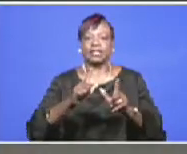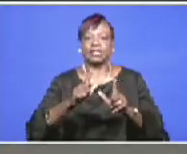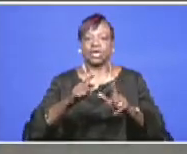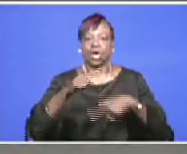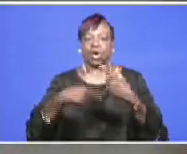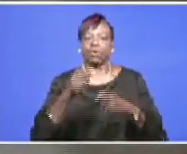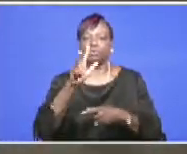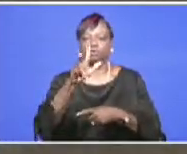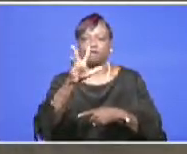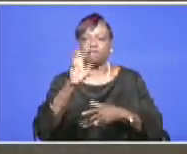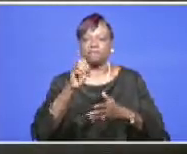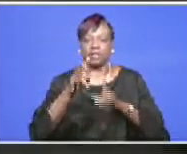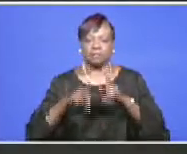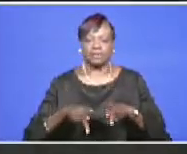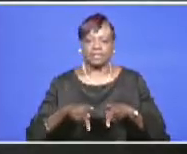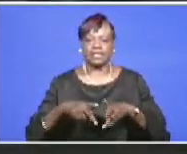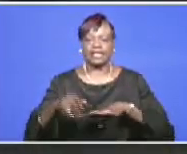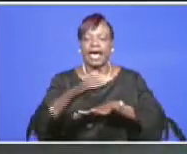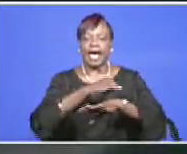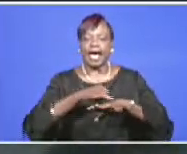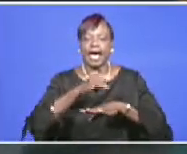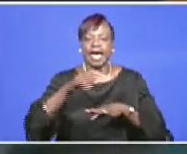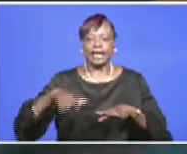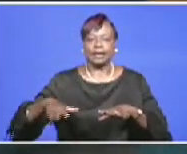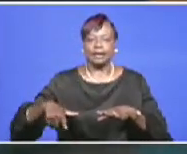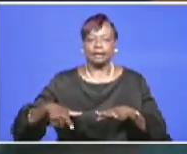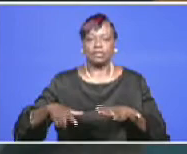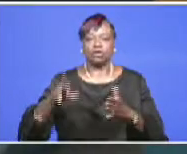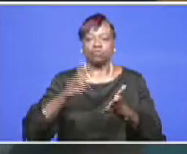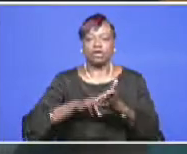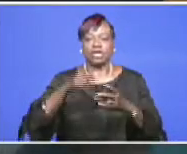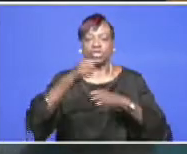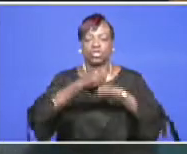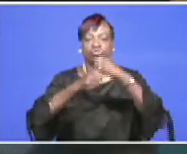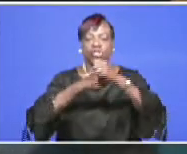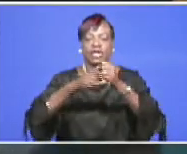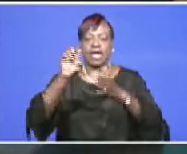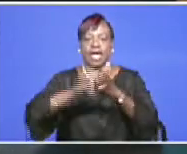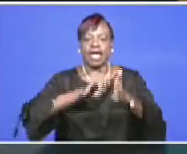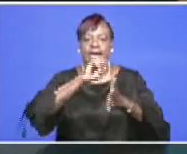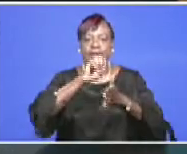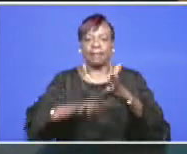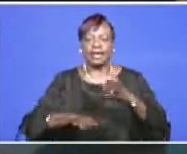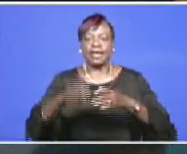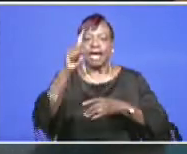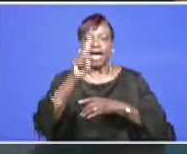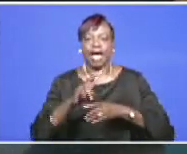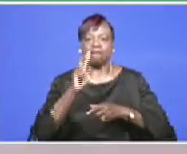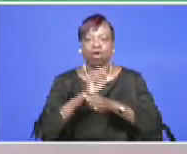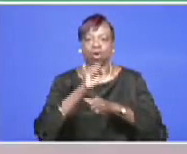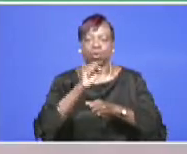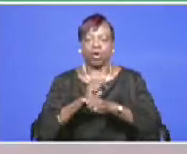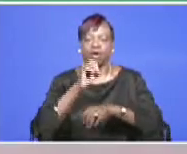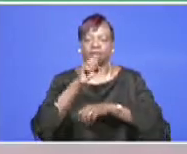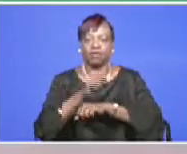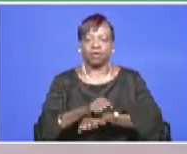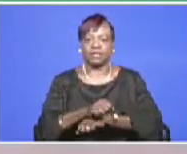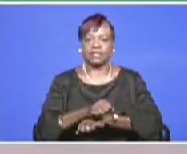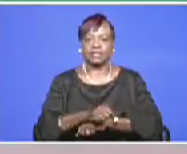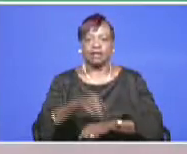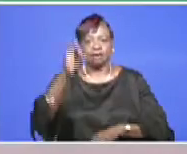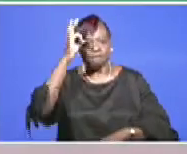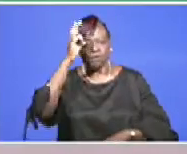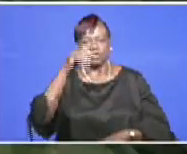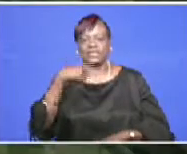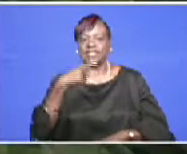persons. Island Luck has attributed the restructuring that will eliminate half of its workforce to the pending tax hike, but Folks says he encouraged gaming